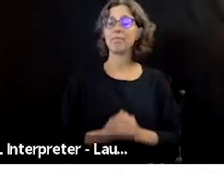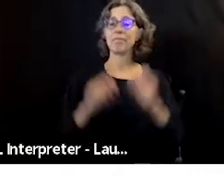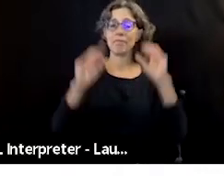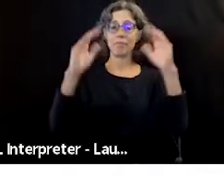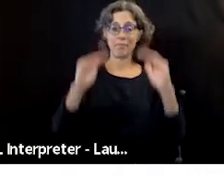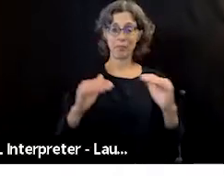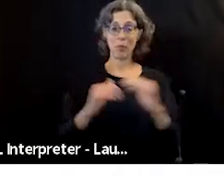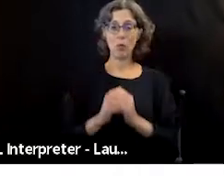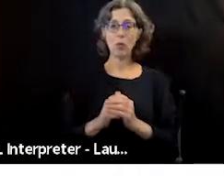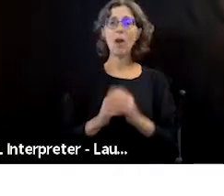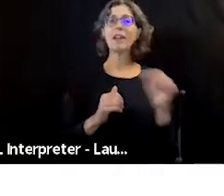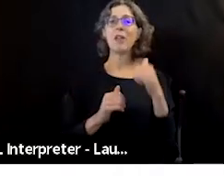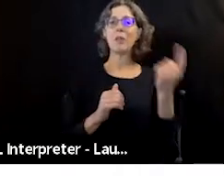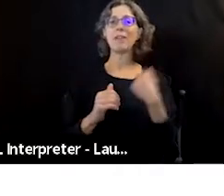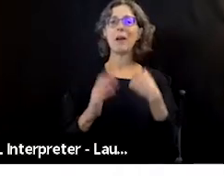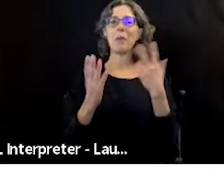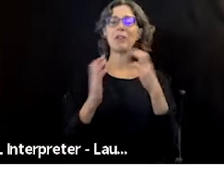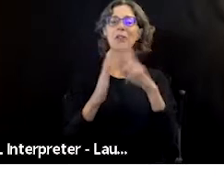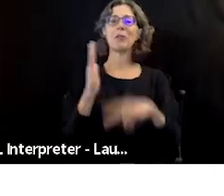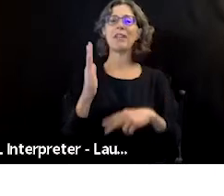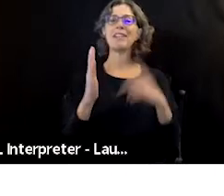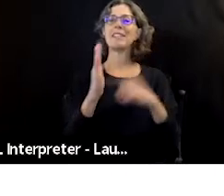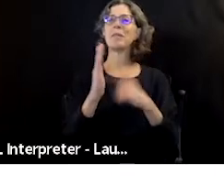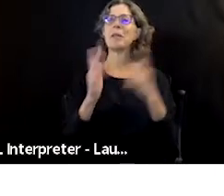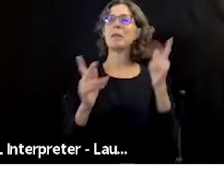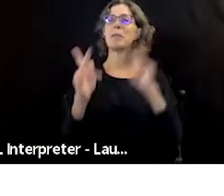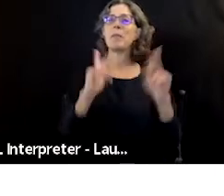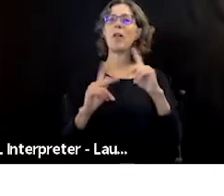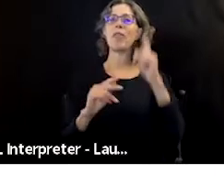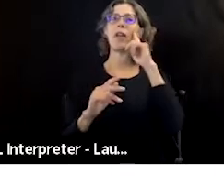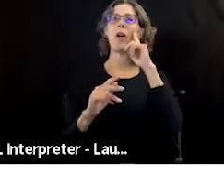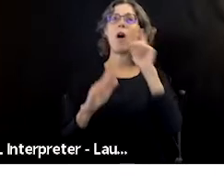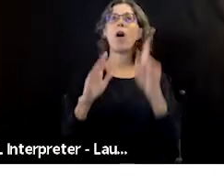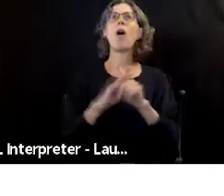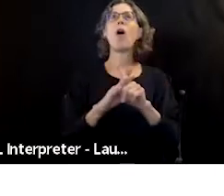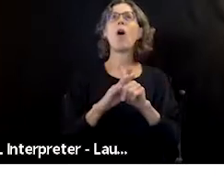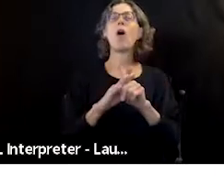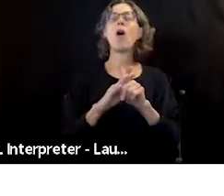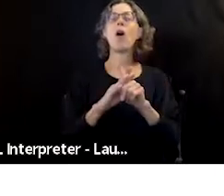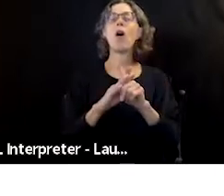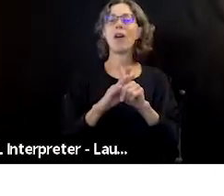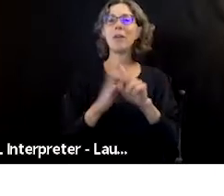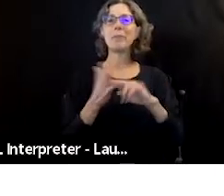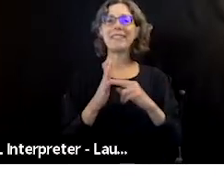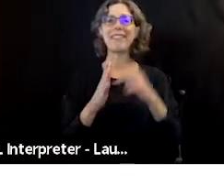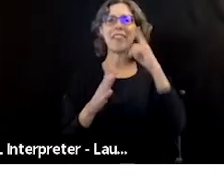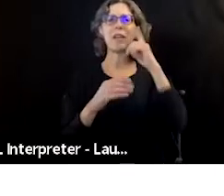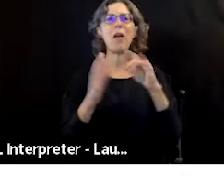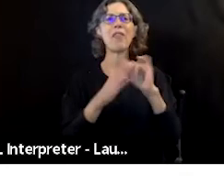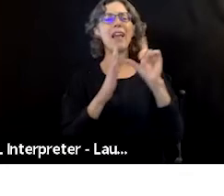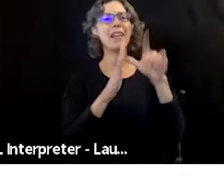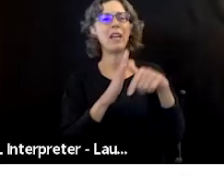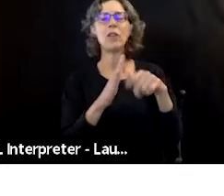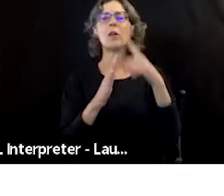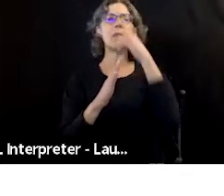one I was going to read was that it's an afterthought. And that disability work was done only in the name of